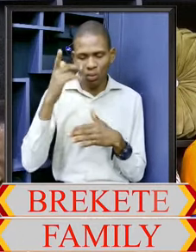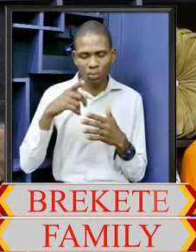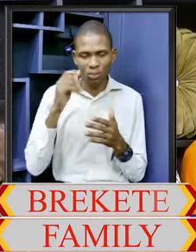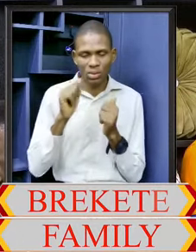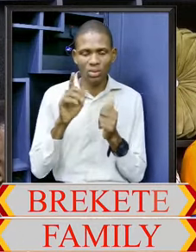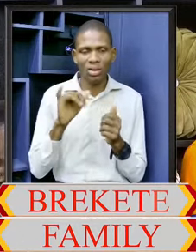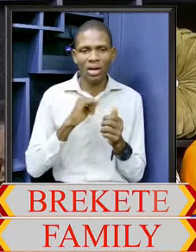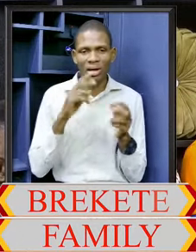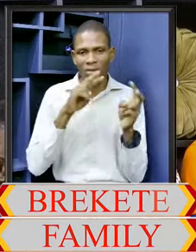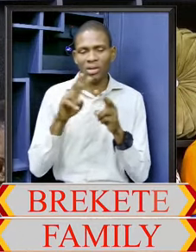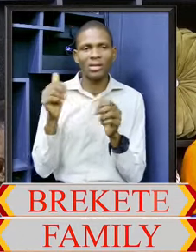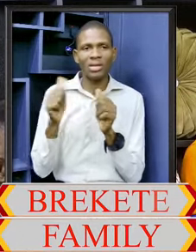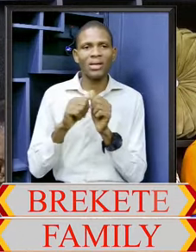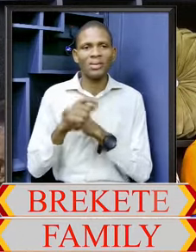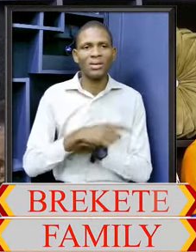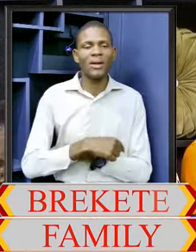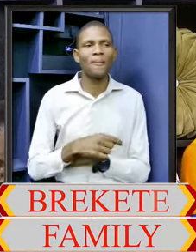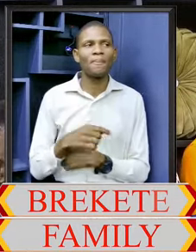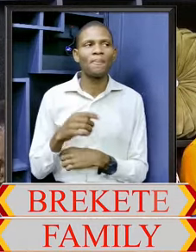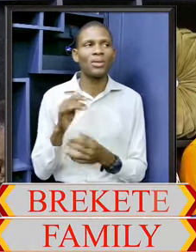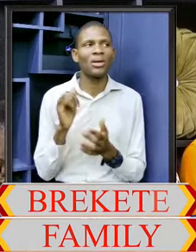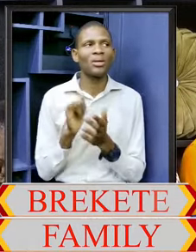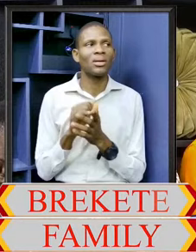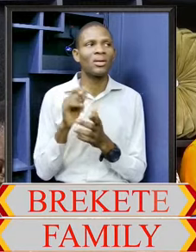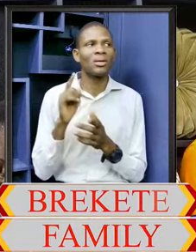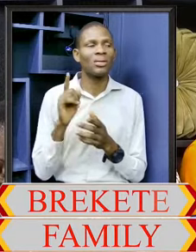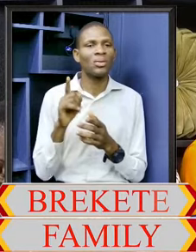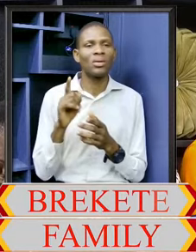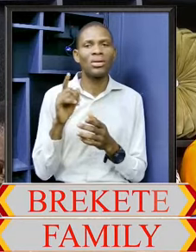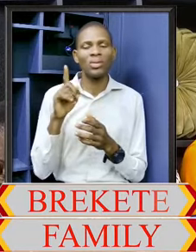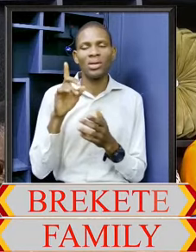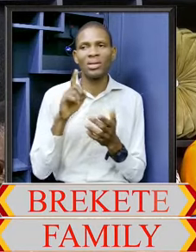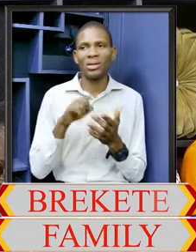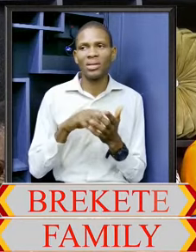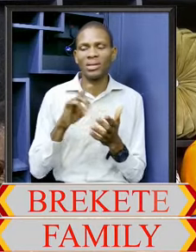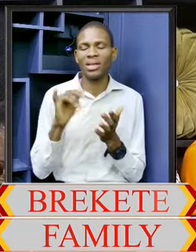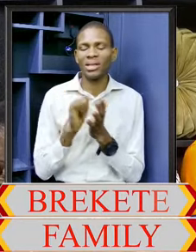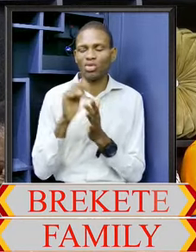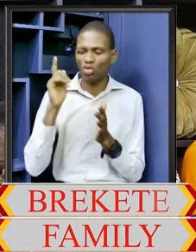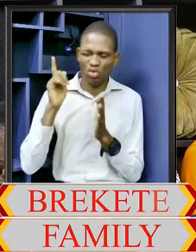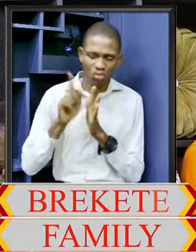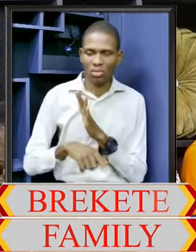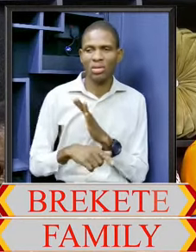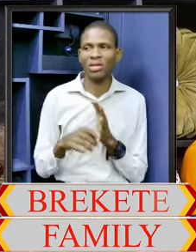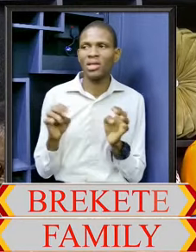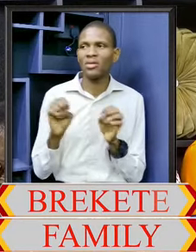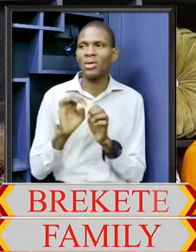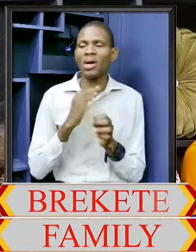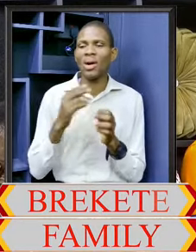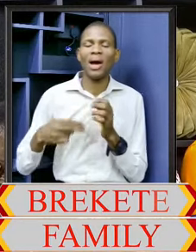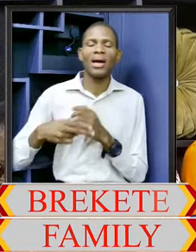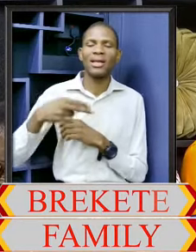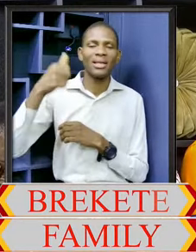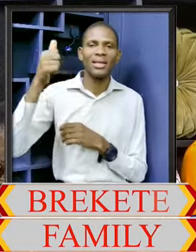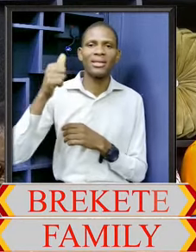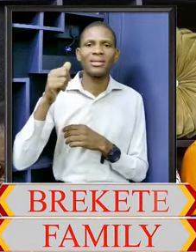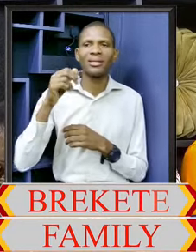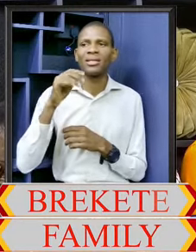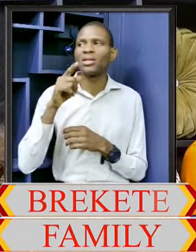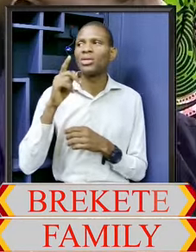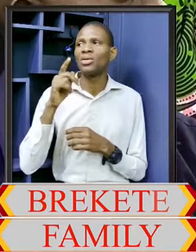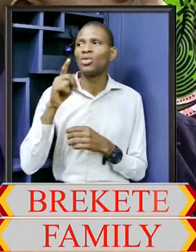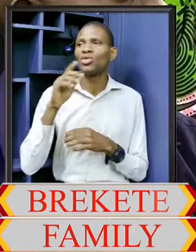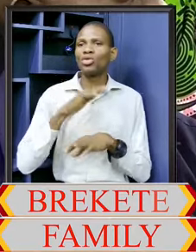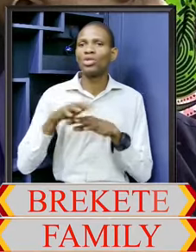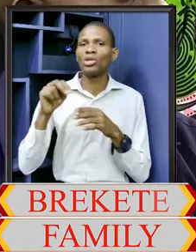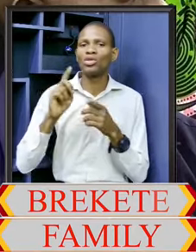day. So for that 1,700 package, our lowest package be that. Even our highest package, you no go